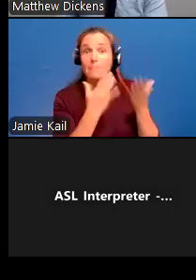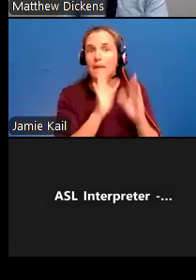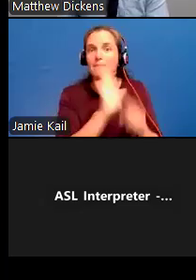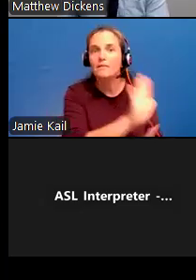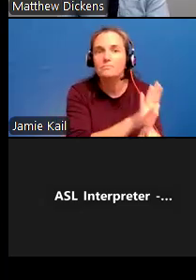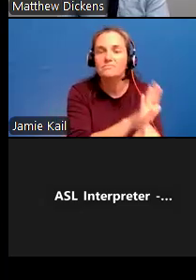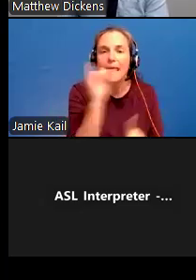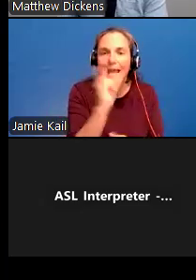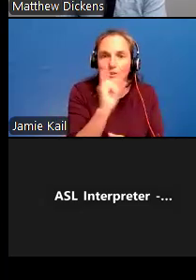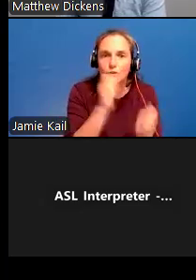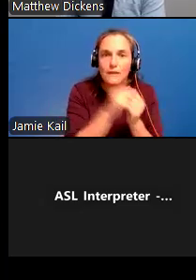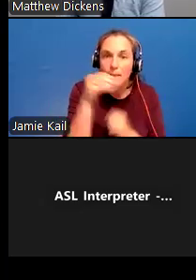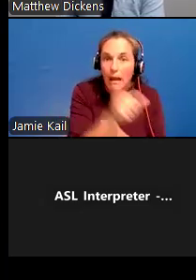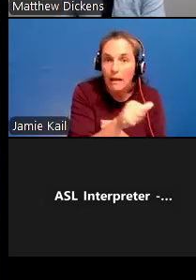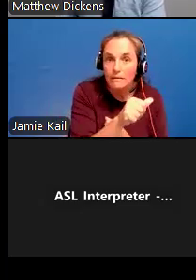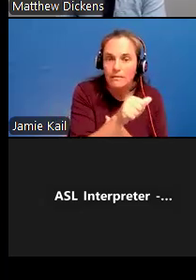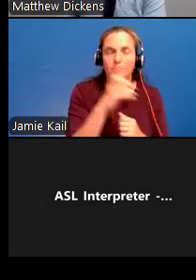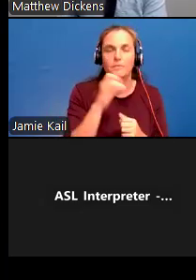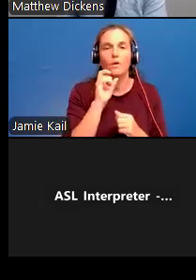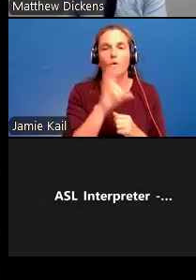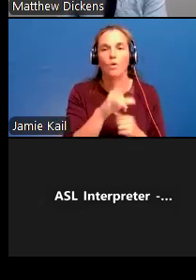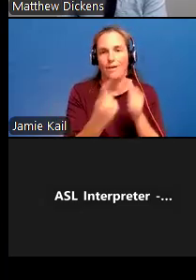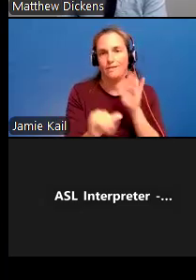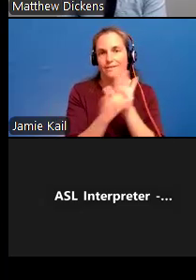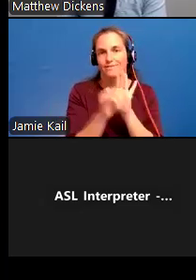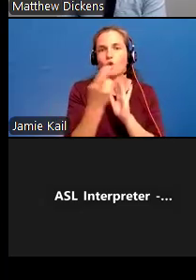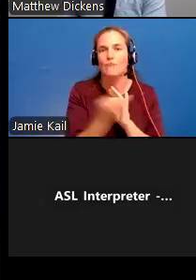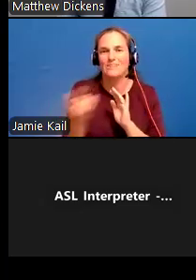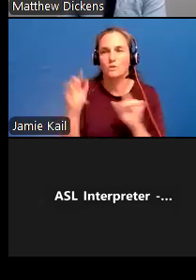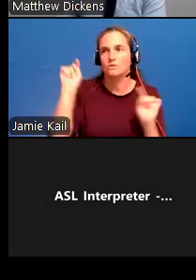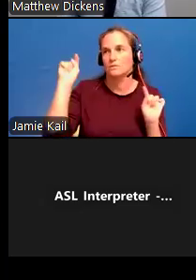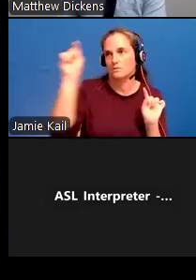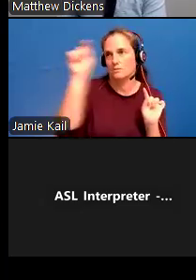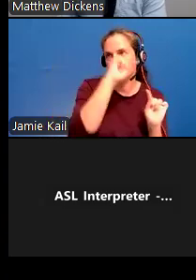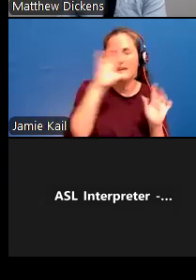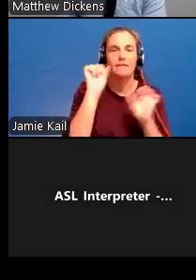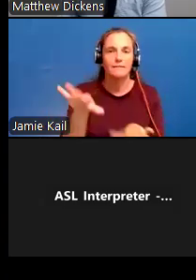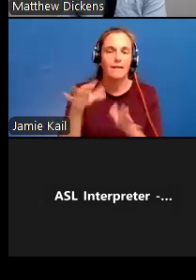it, or identify resources in the community that could assist.